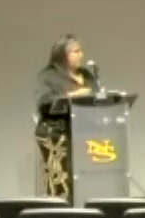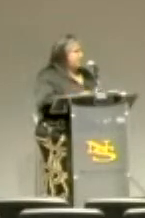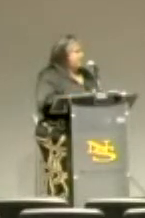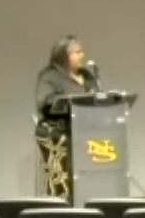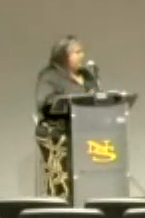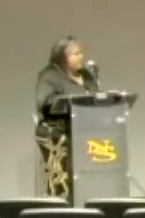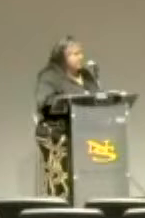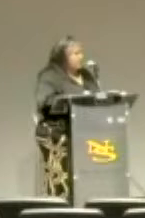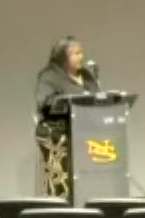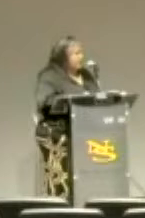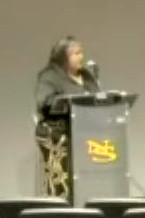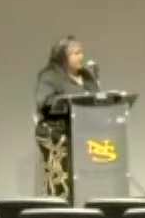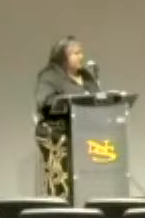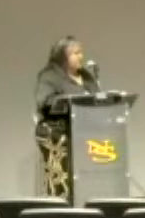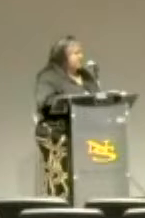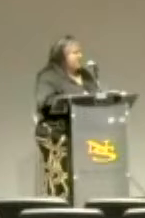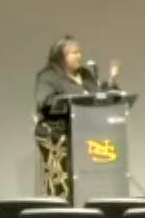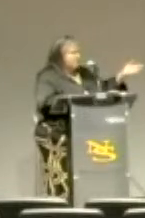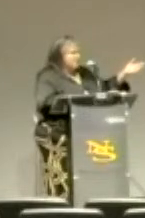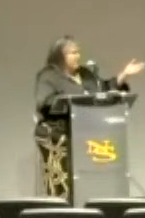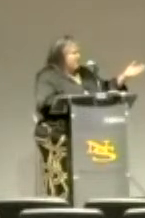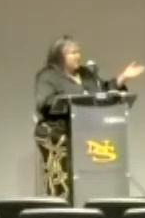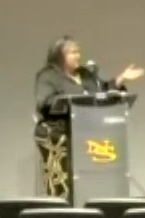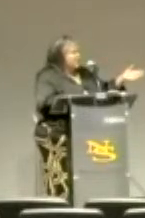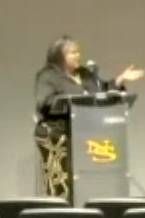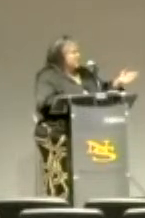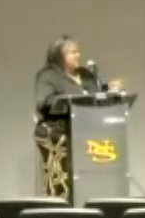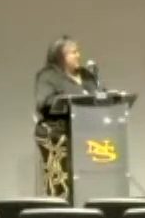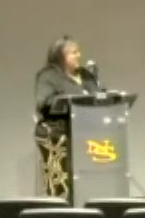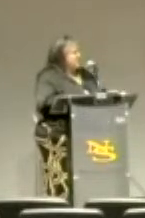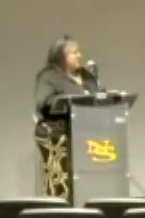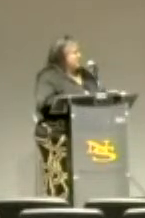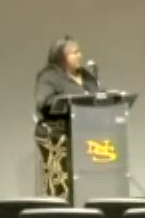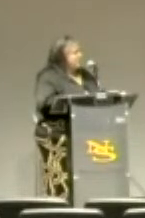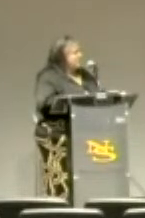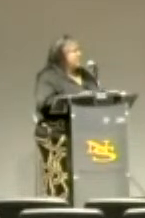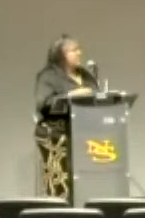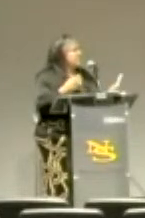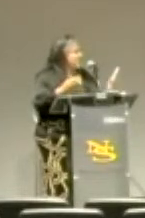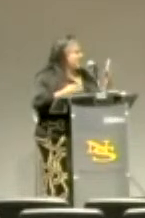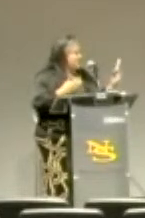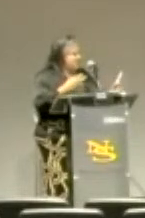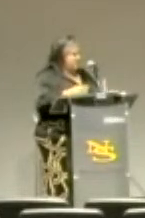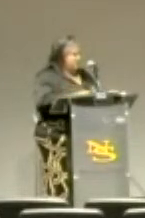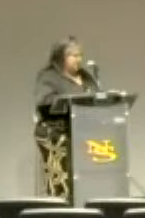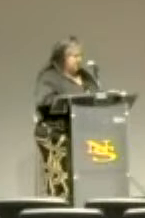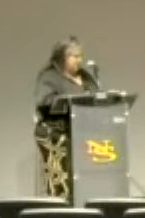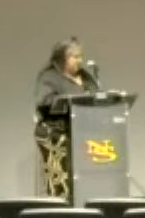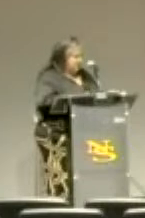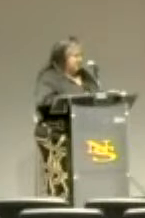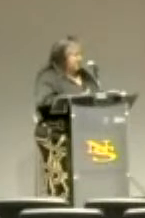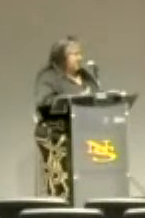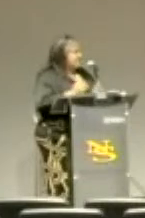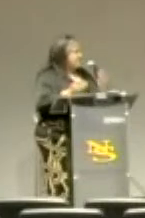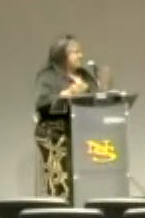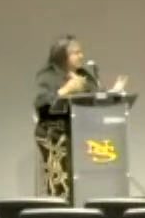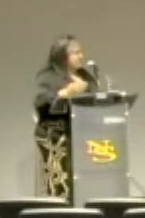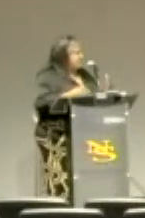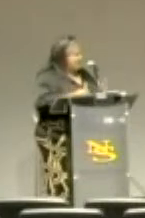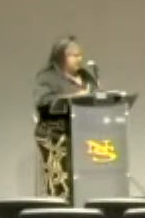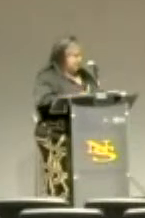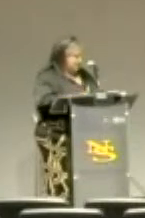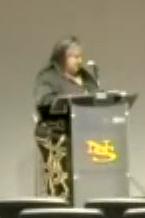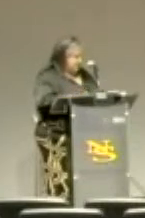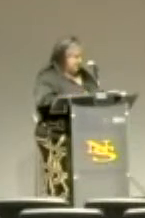sample briefing papers, white papers, you've got a great source right there. So I encourage you to share each other's resources,